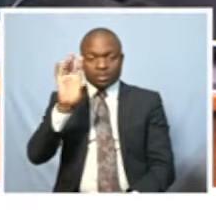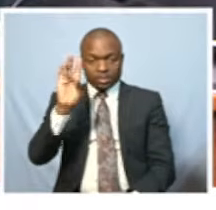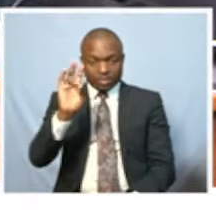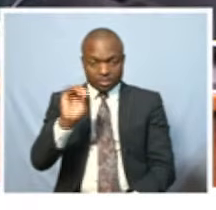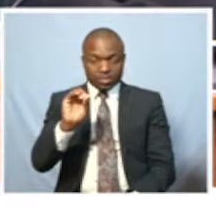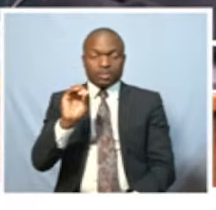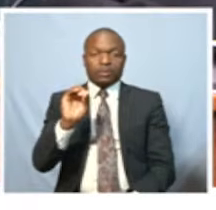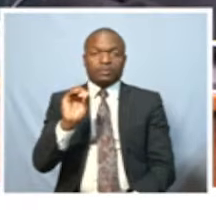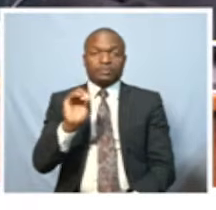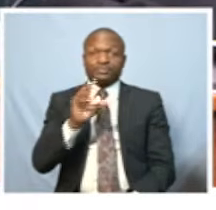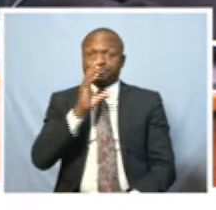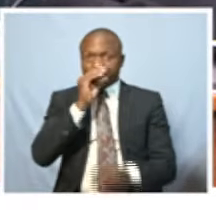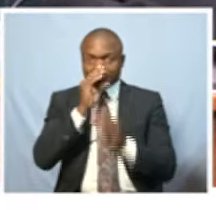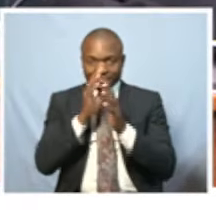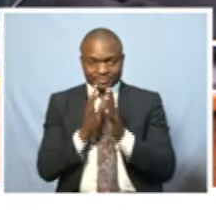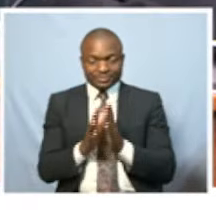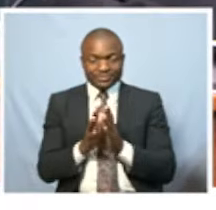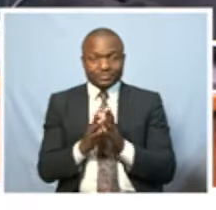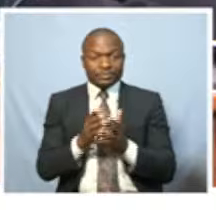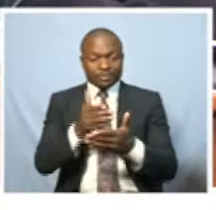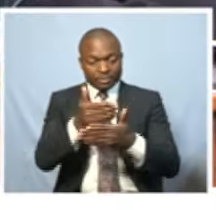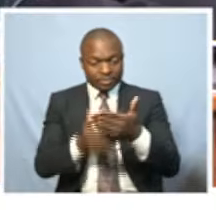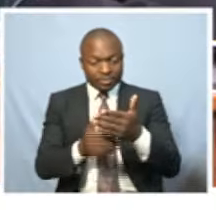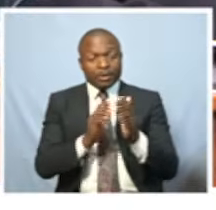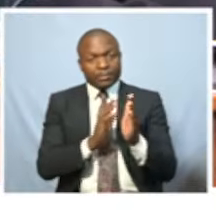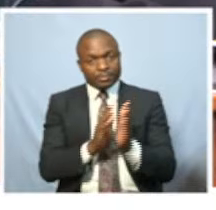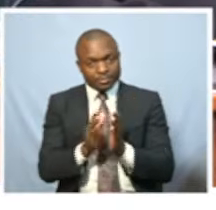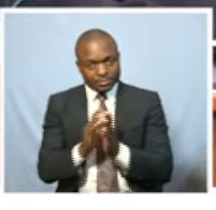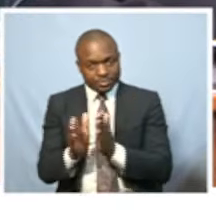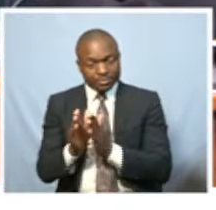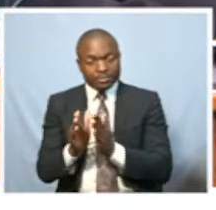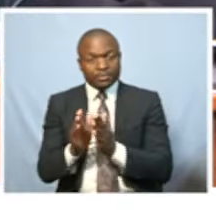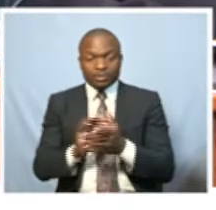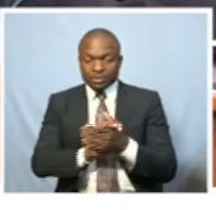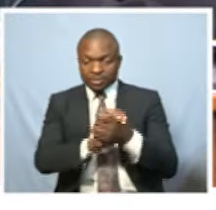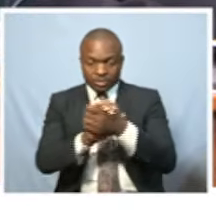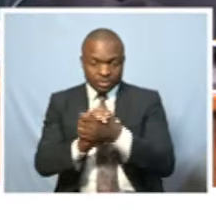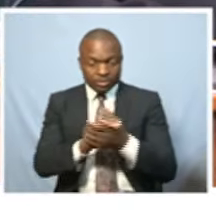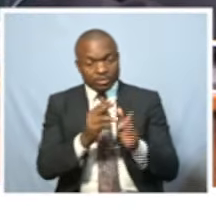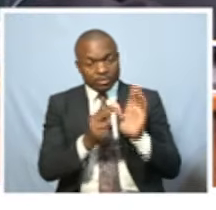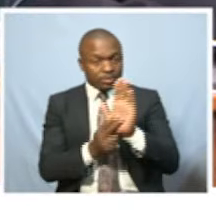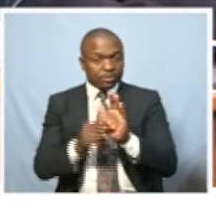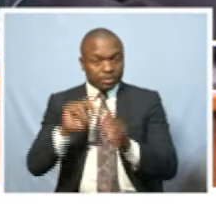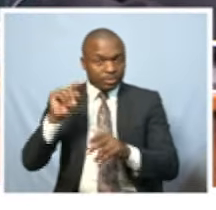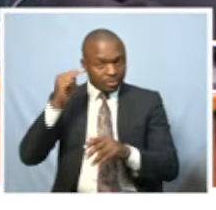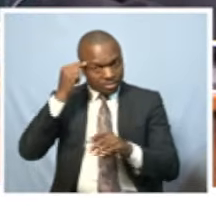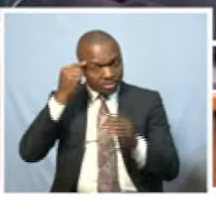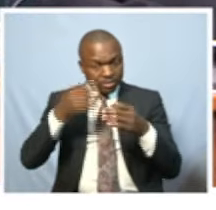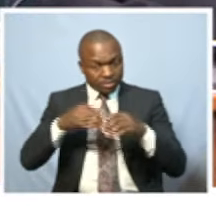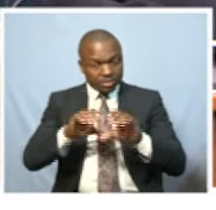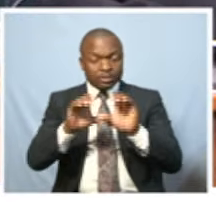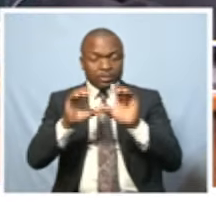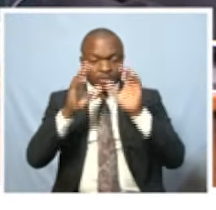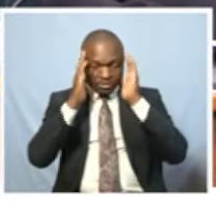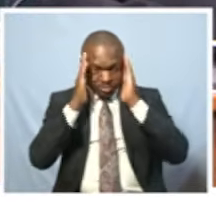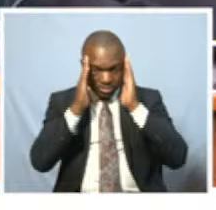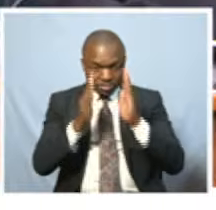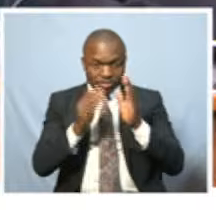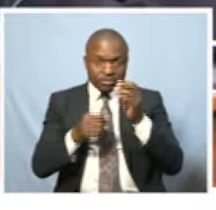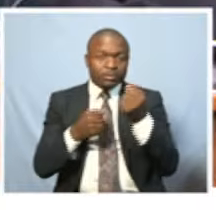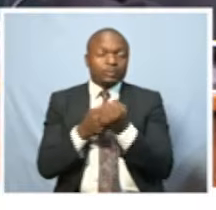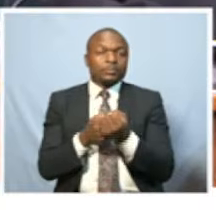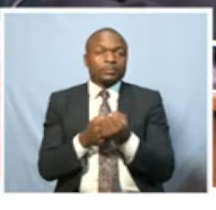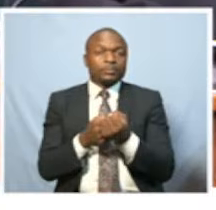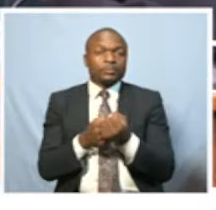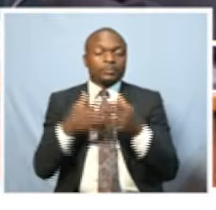428,170. Mr. Speaker, these interventions collectively demonstrates the government's continued commitment to